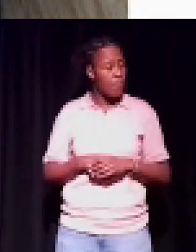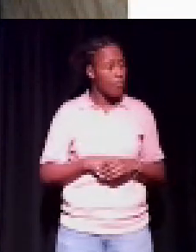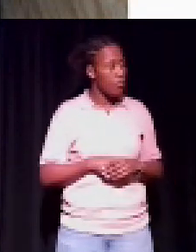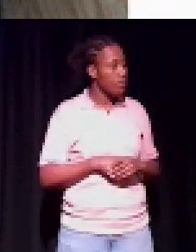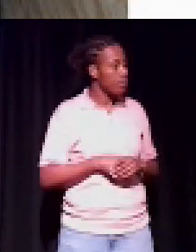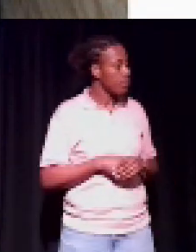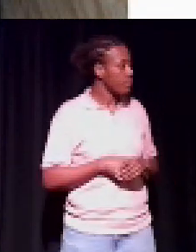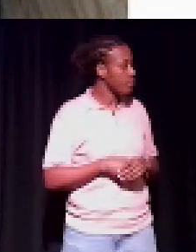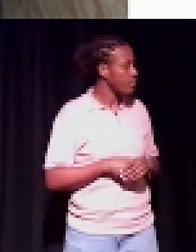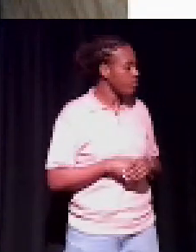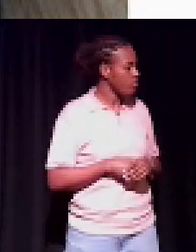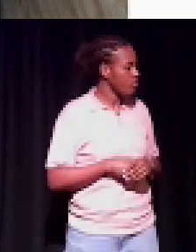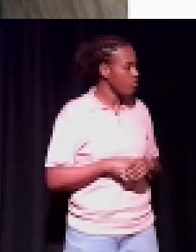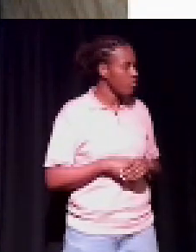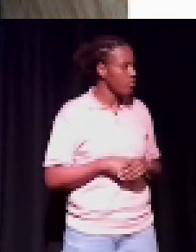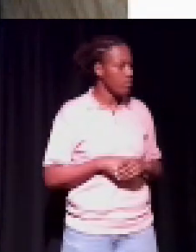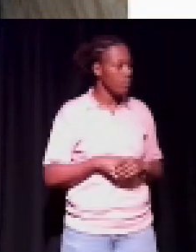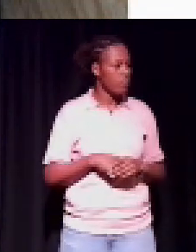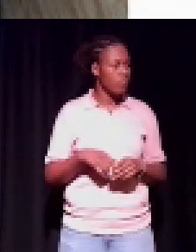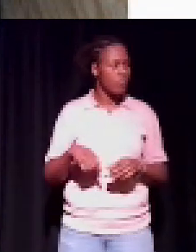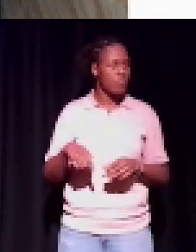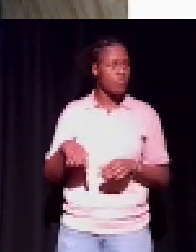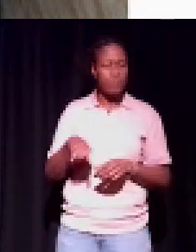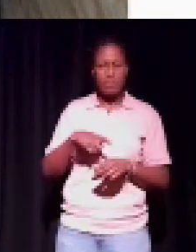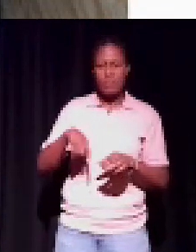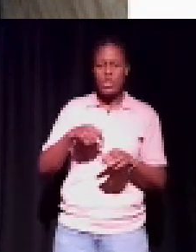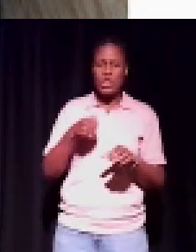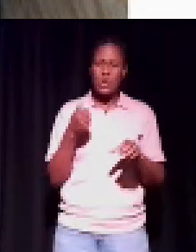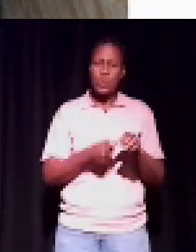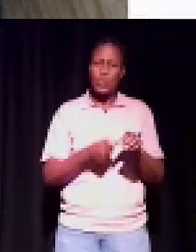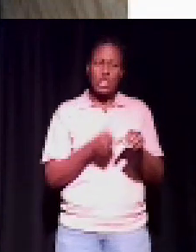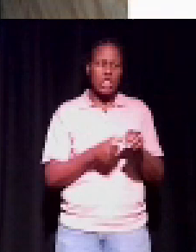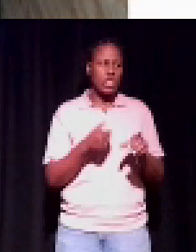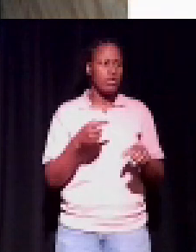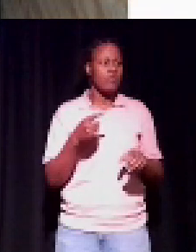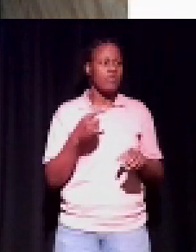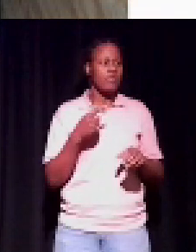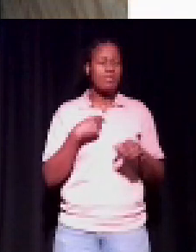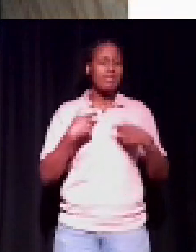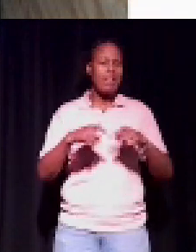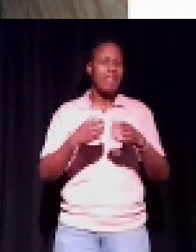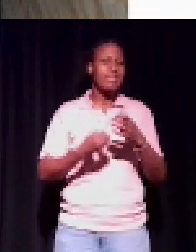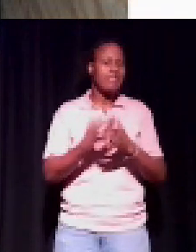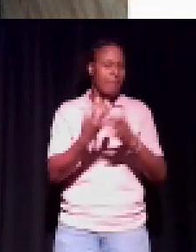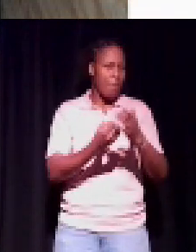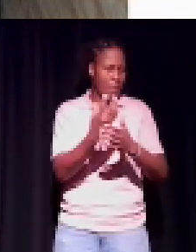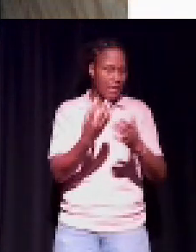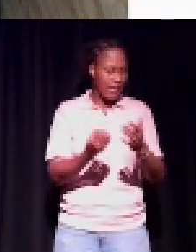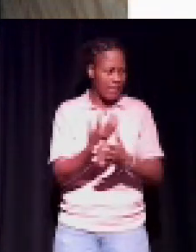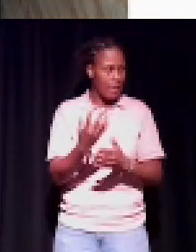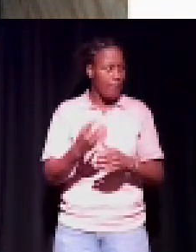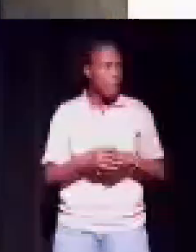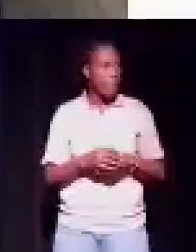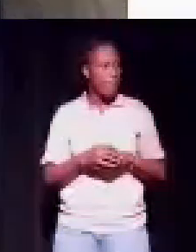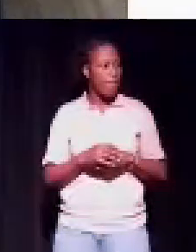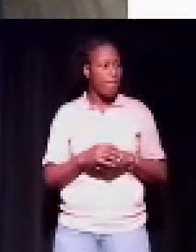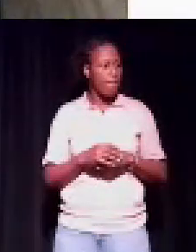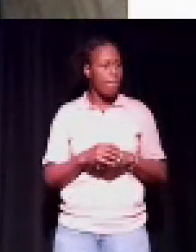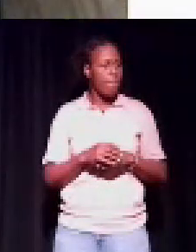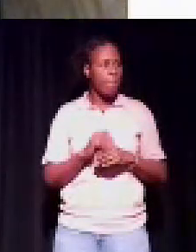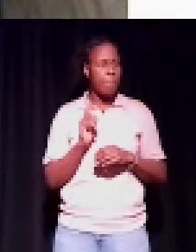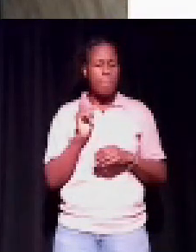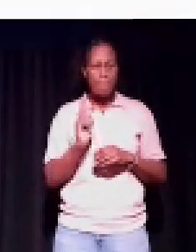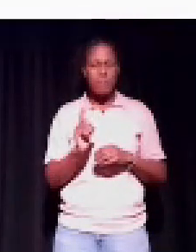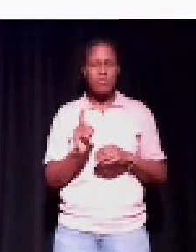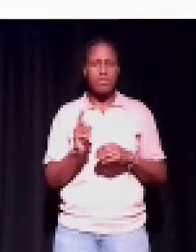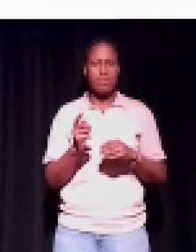So how you can use them. So I haven't actually got as far with this bit as I'd like, but I've begun the process of putting everything together